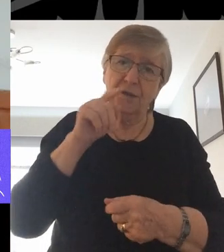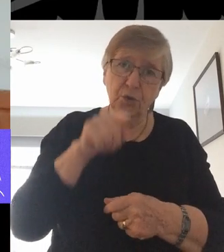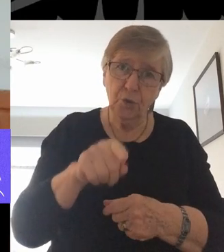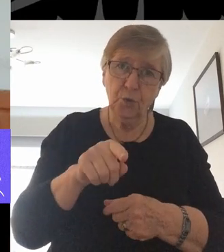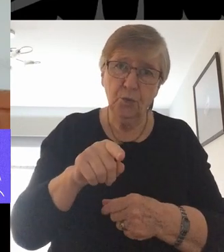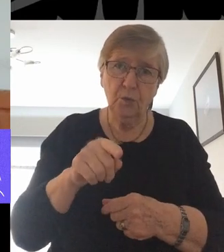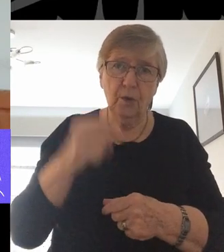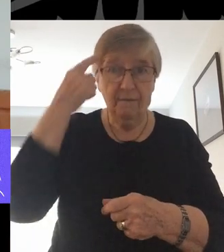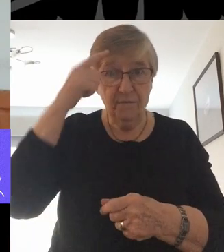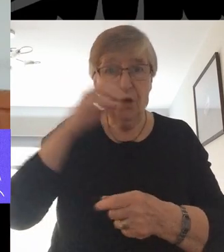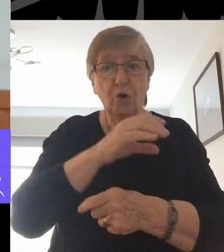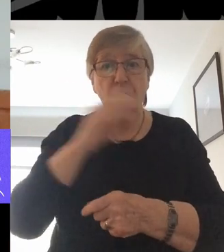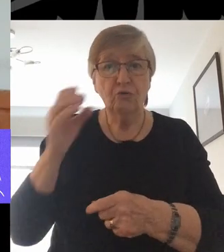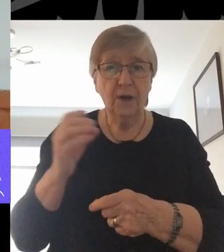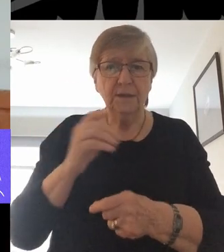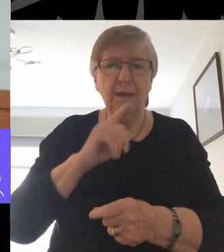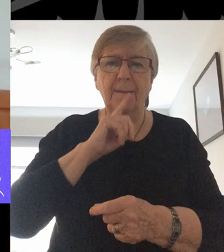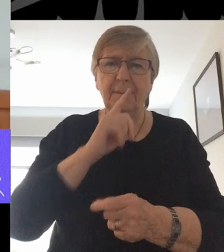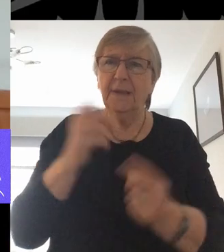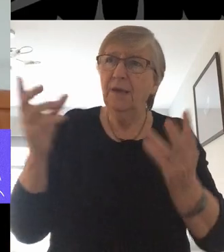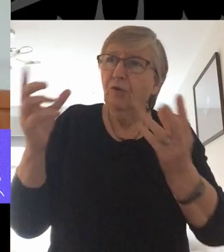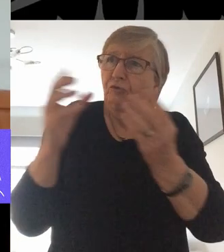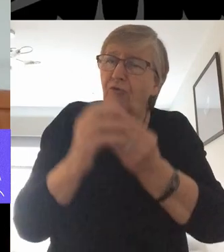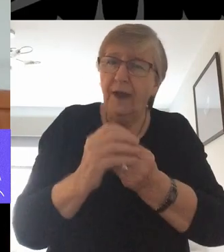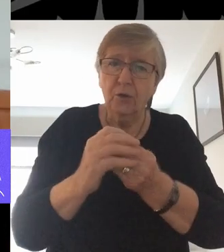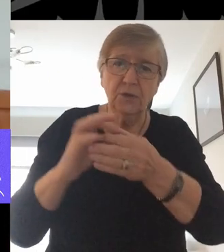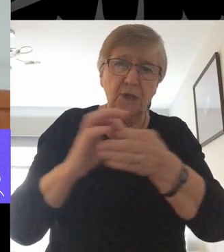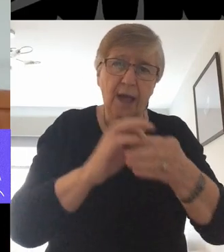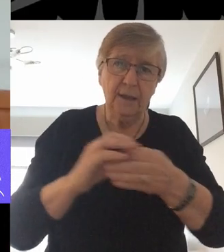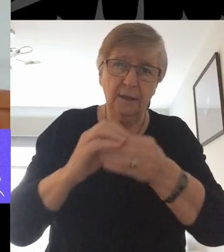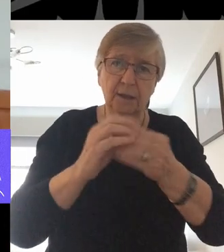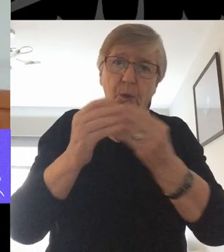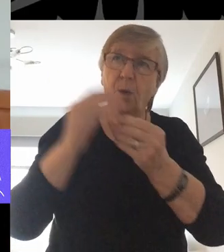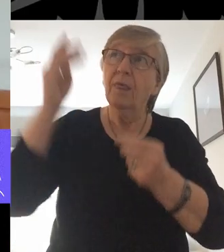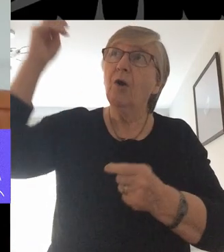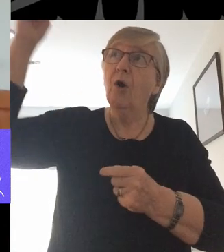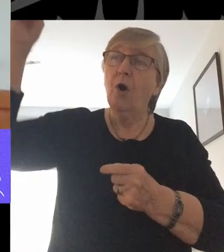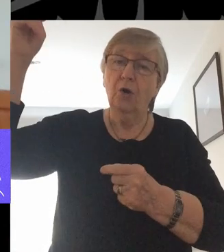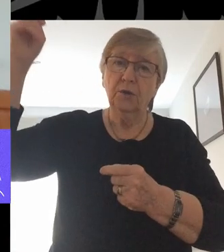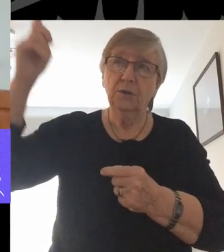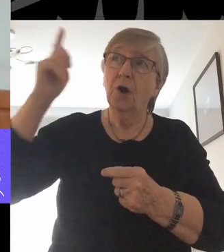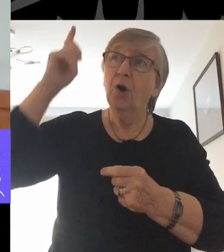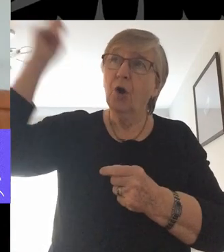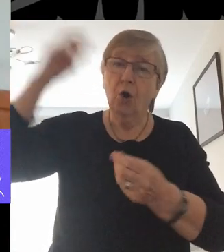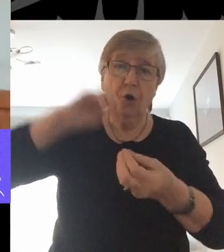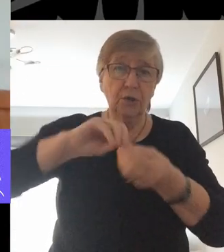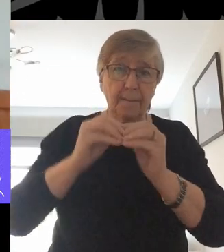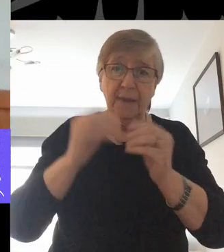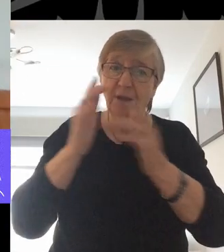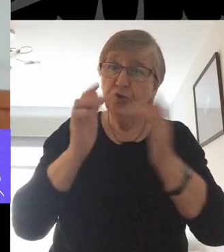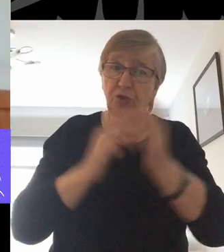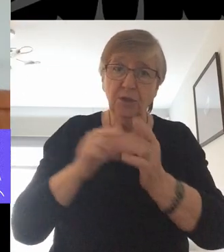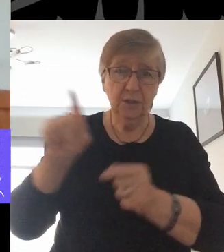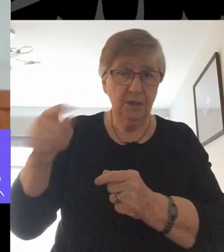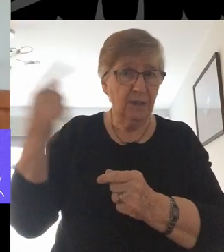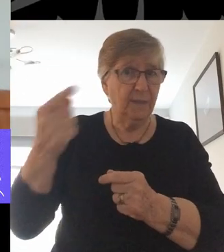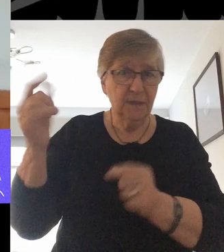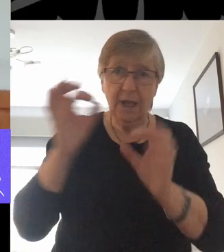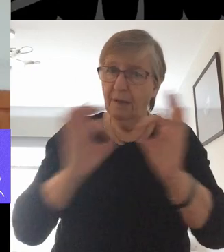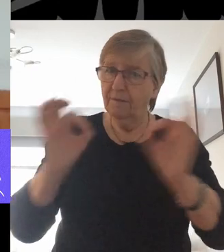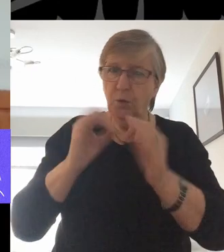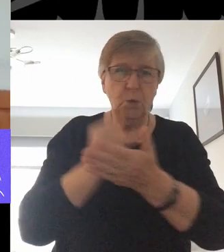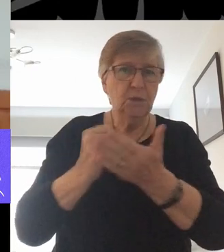behalf. Be reconciled to God. God made him who had no sin to be sin for